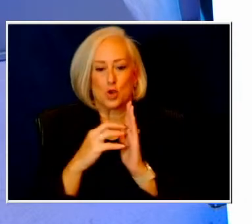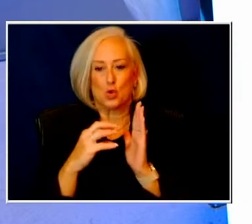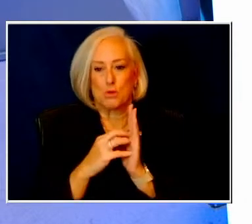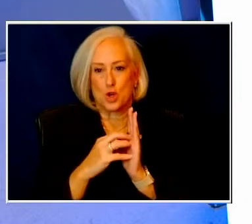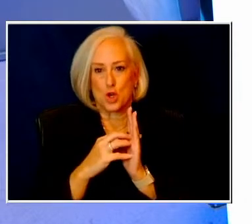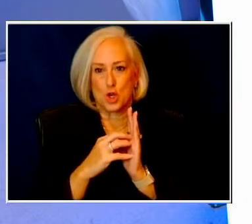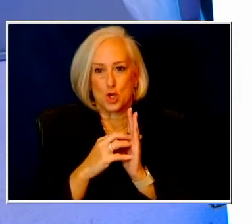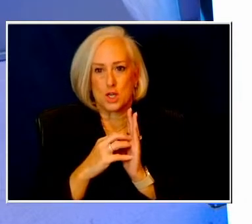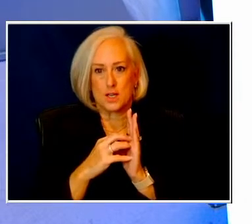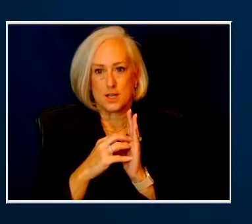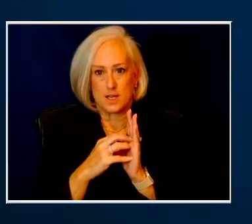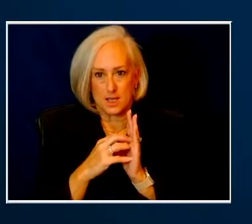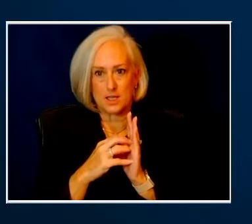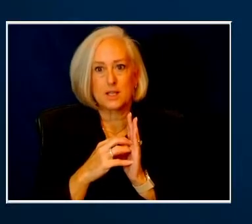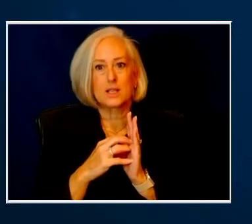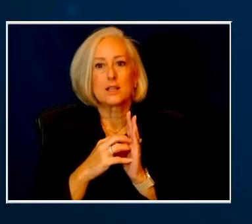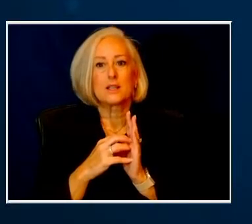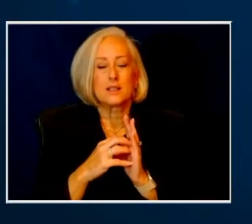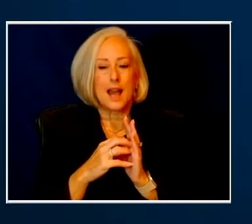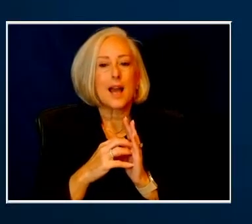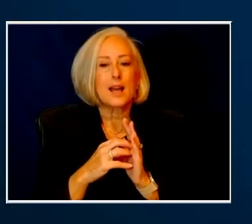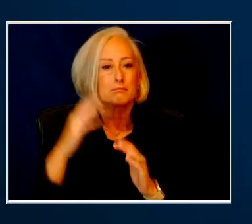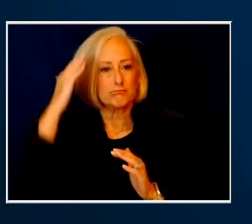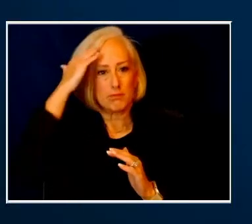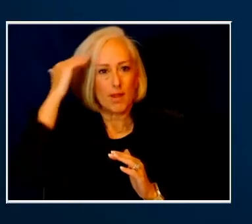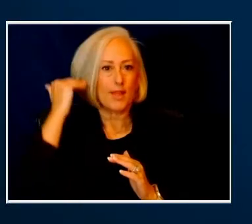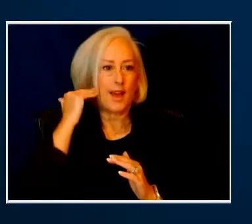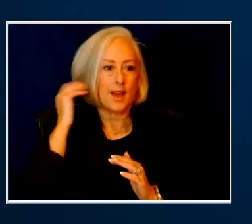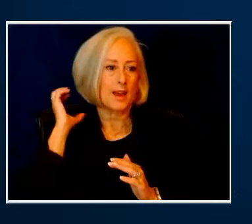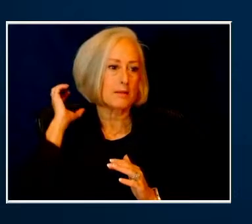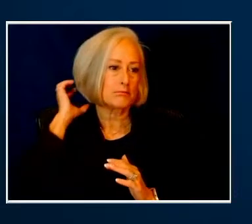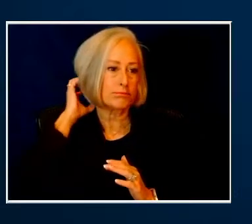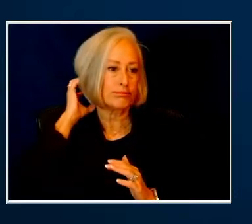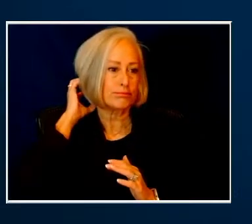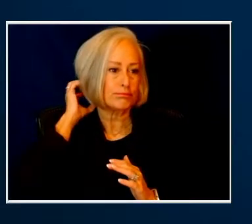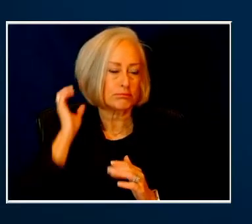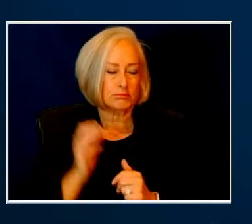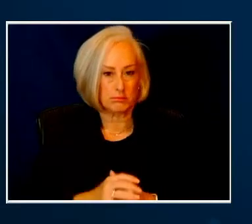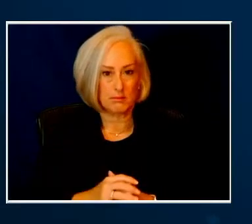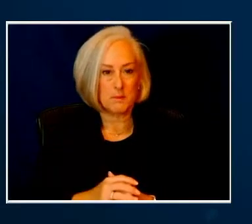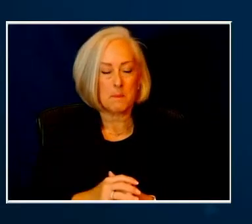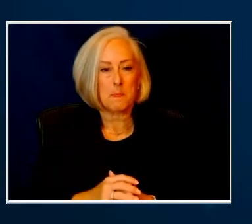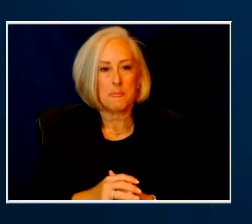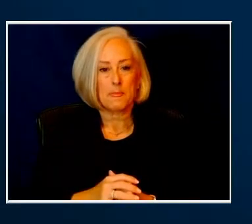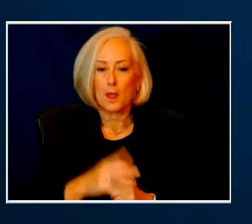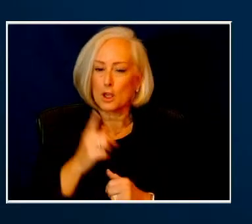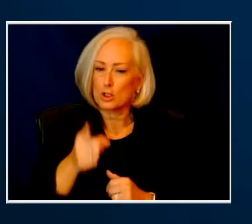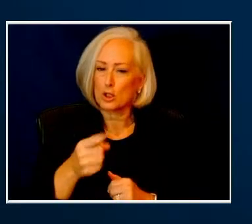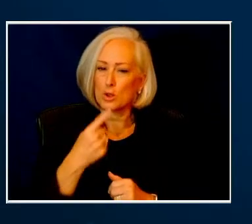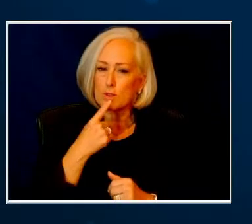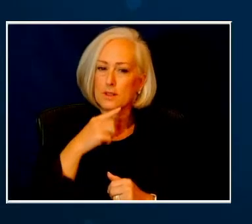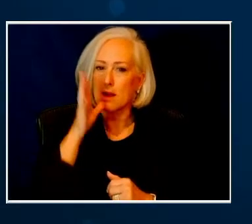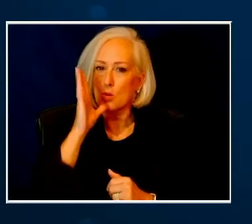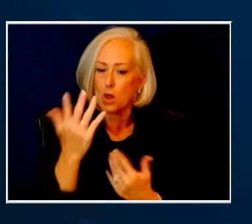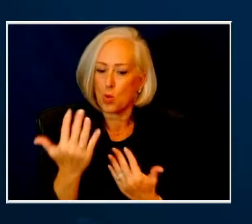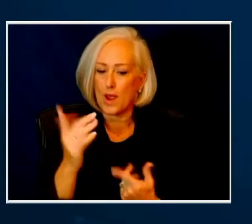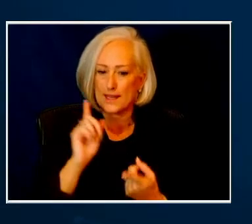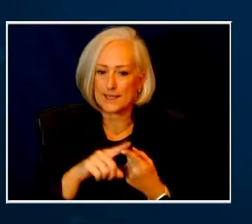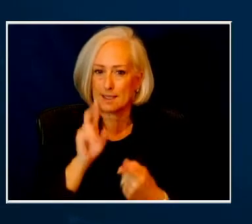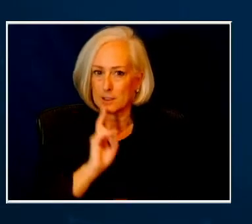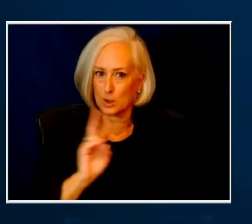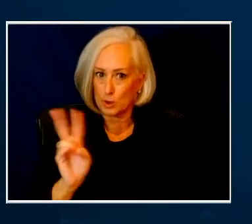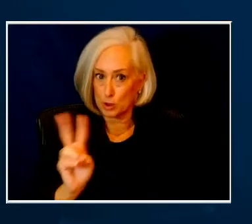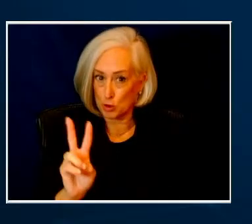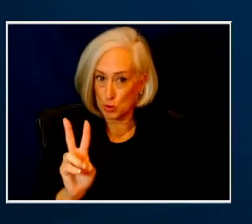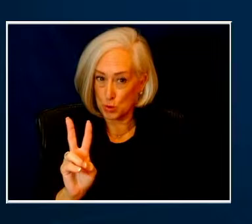base of your head. So Dr. Garcia, you were going to wait until she was 2 years old to be able to do, I want to talk about how this all